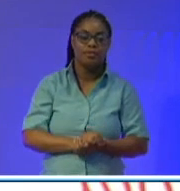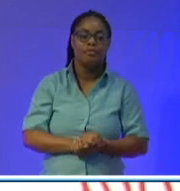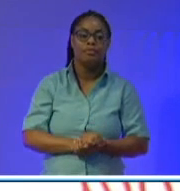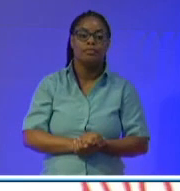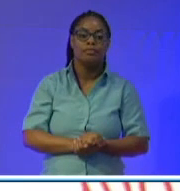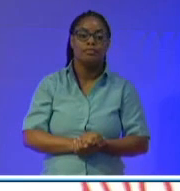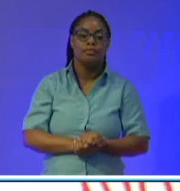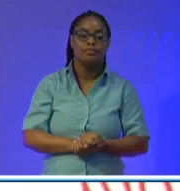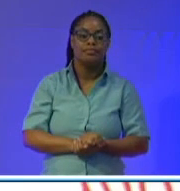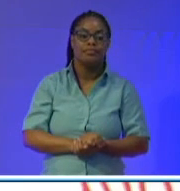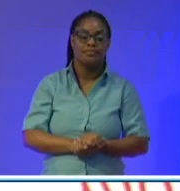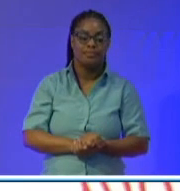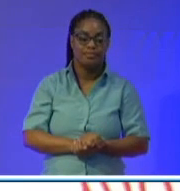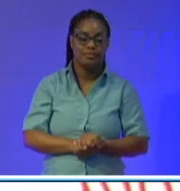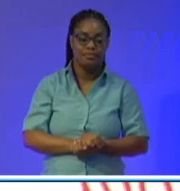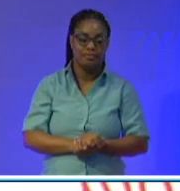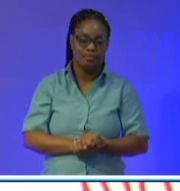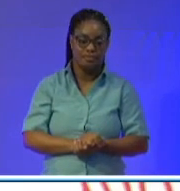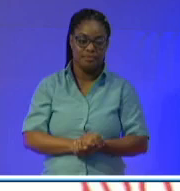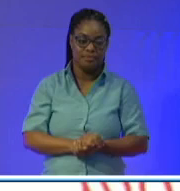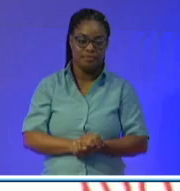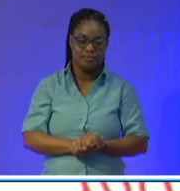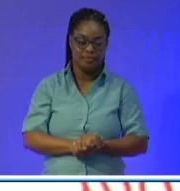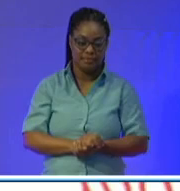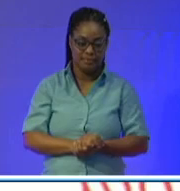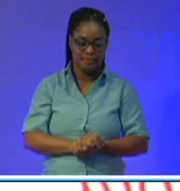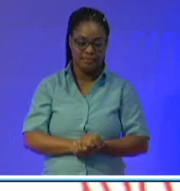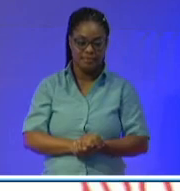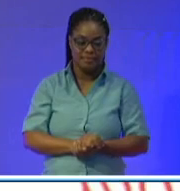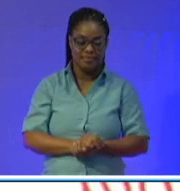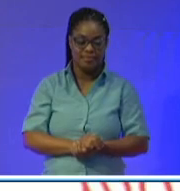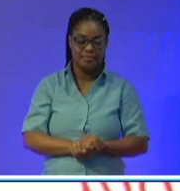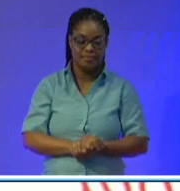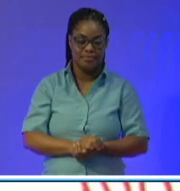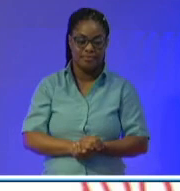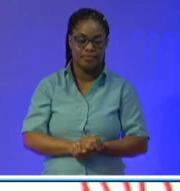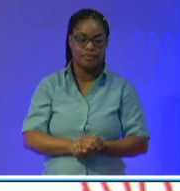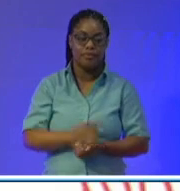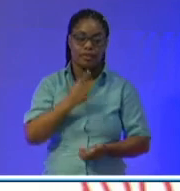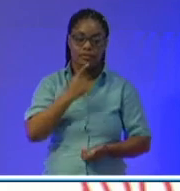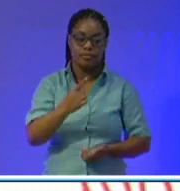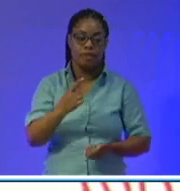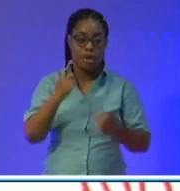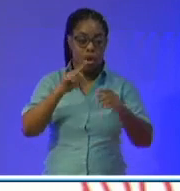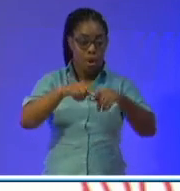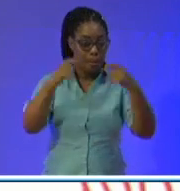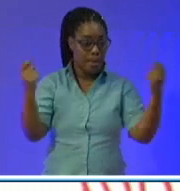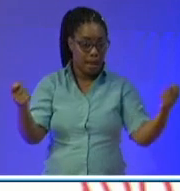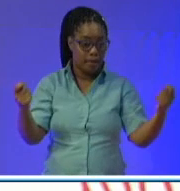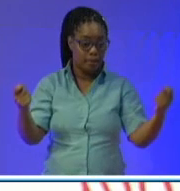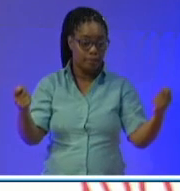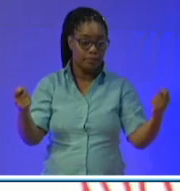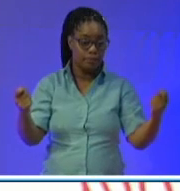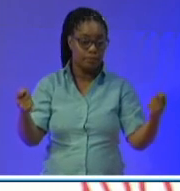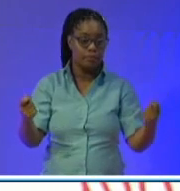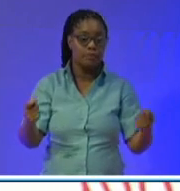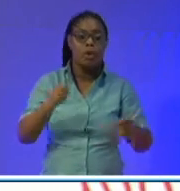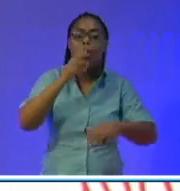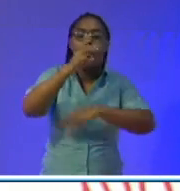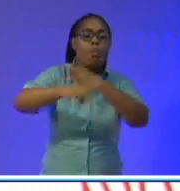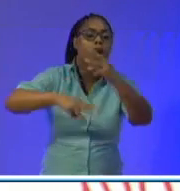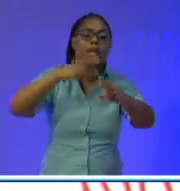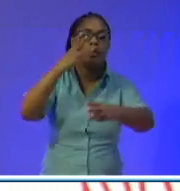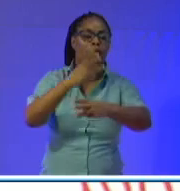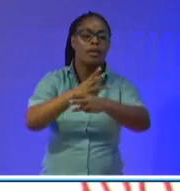would have realized that this has come off the front pages of the news, it's come worldwide. About a month